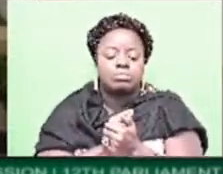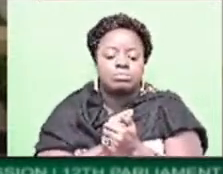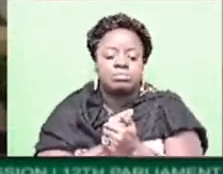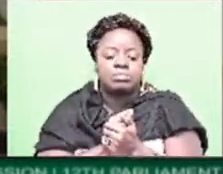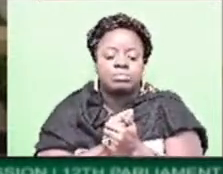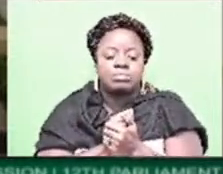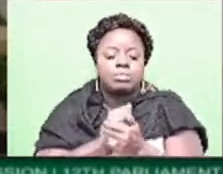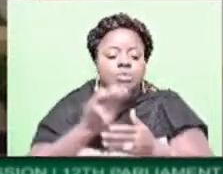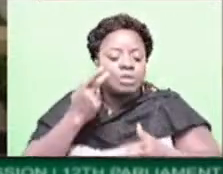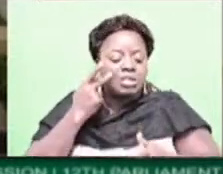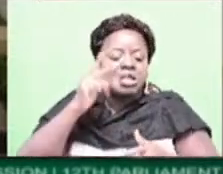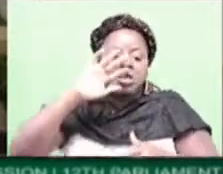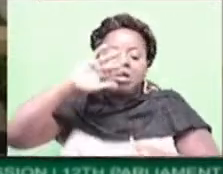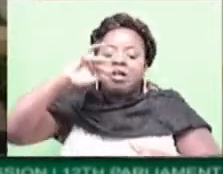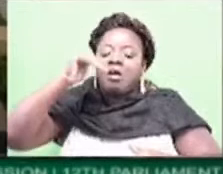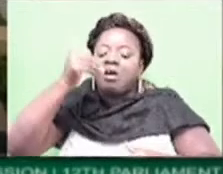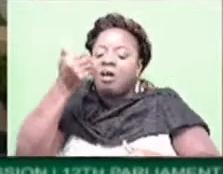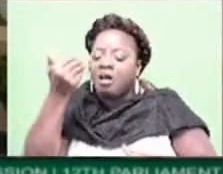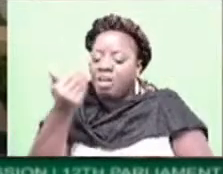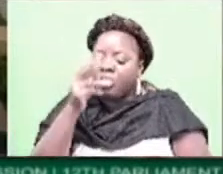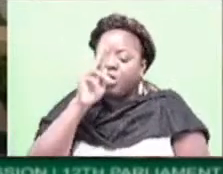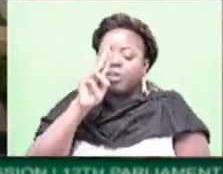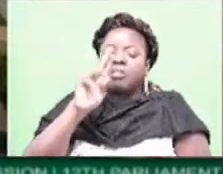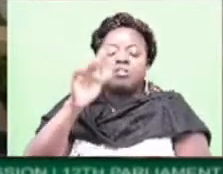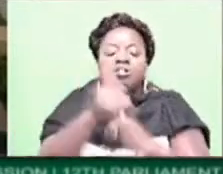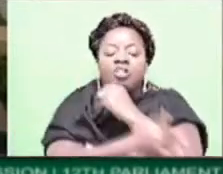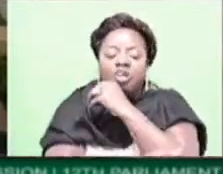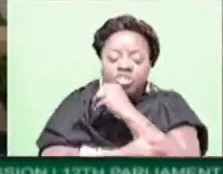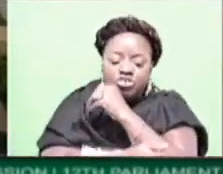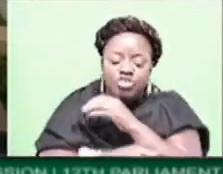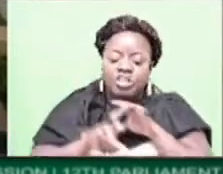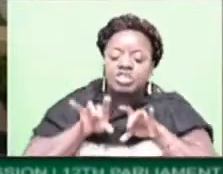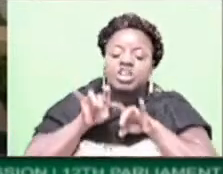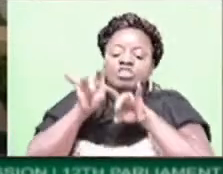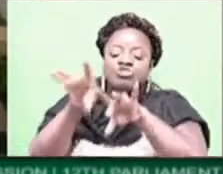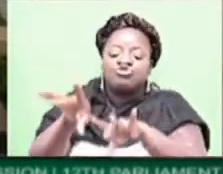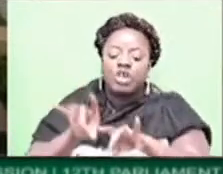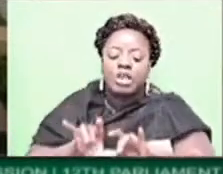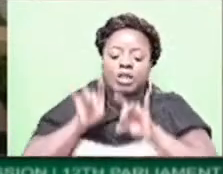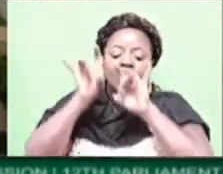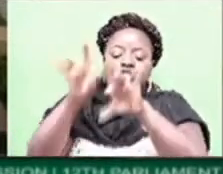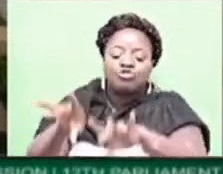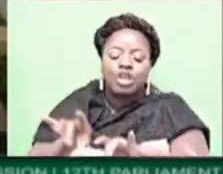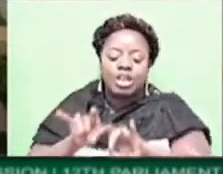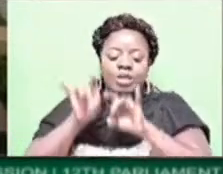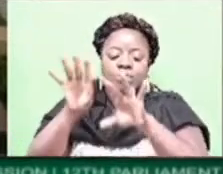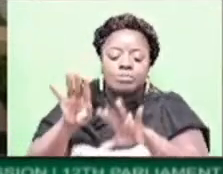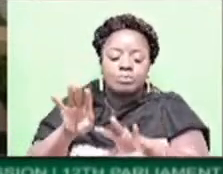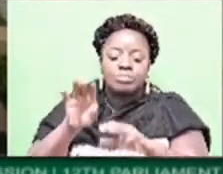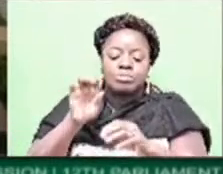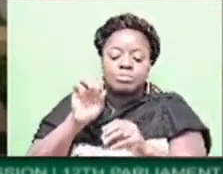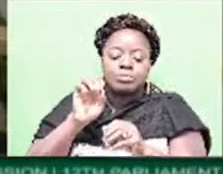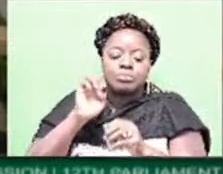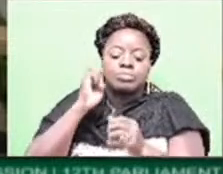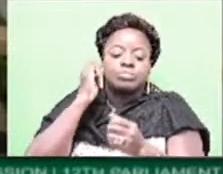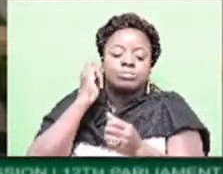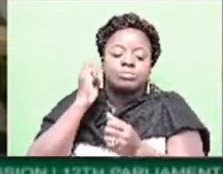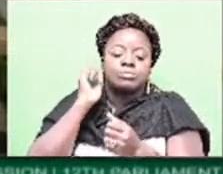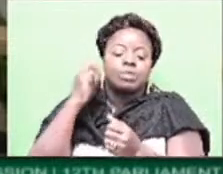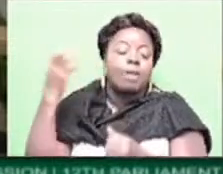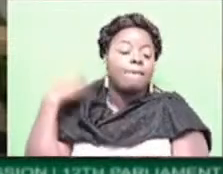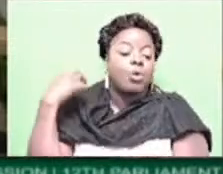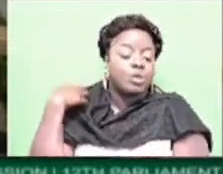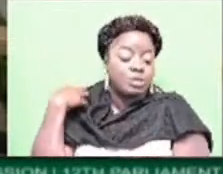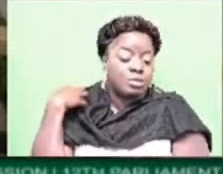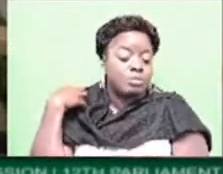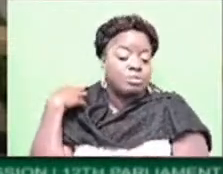seen in other Commonwealth jurisdictions, in particular Australia, is that employers themselves have